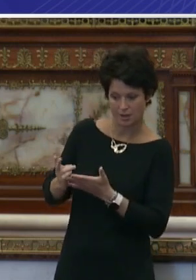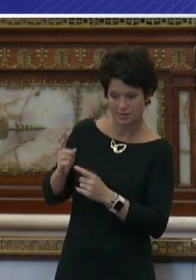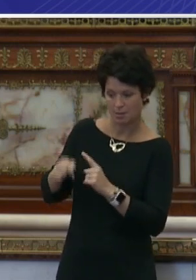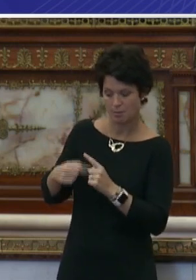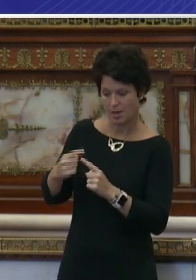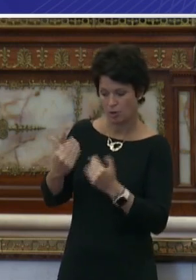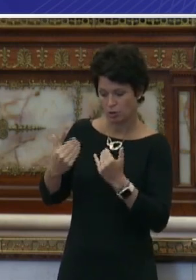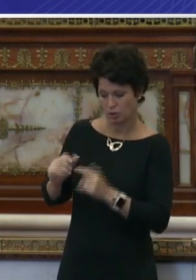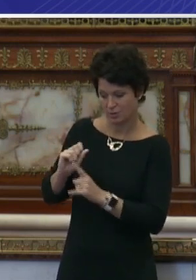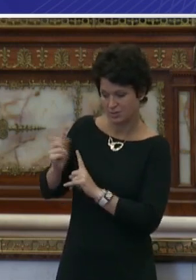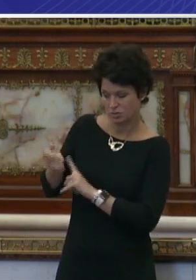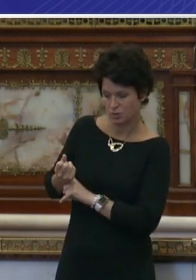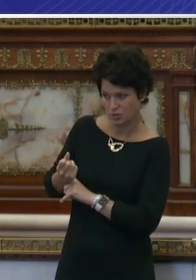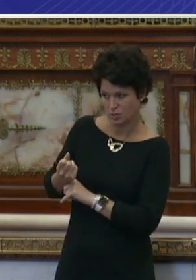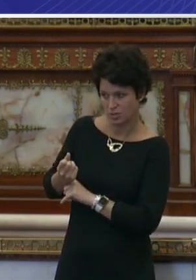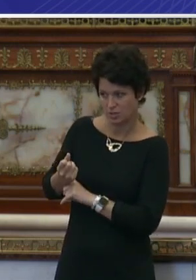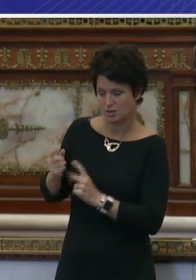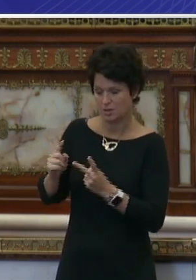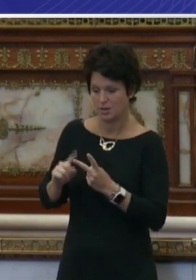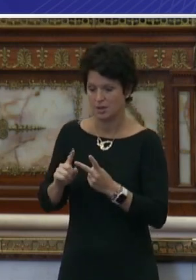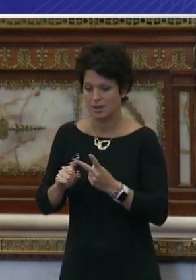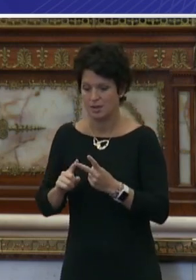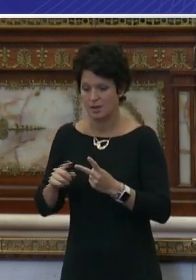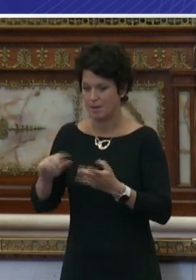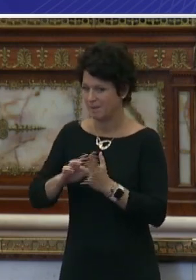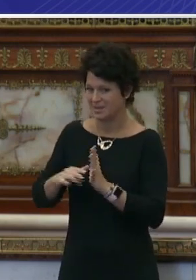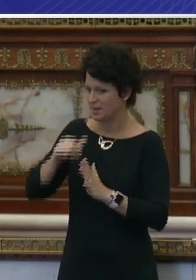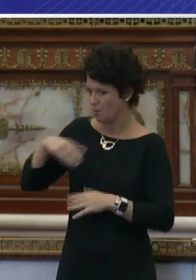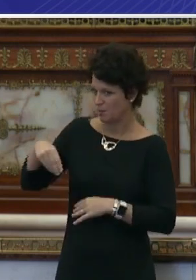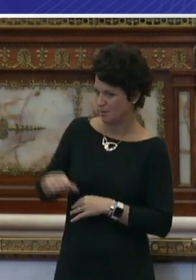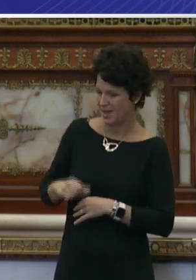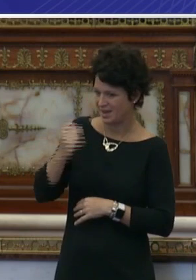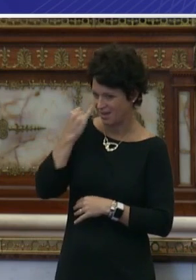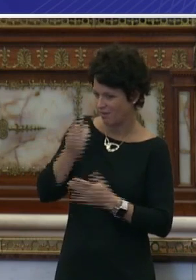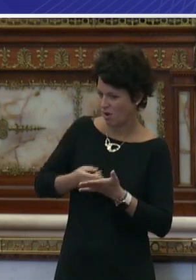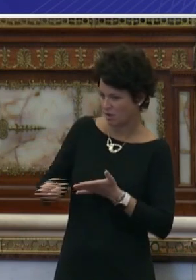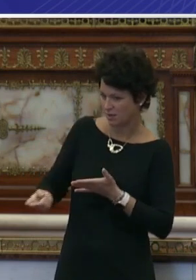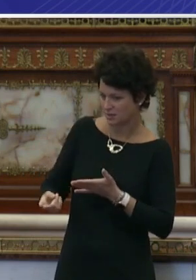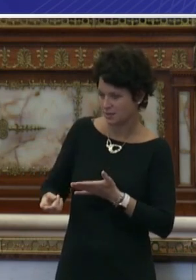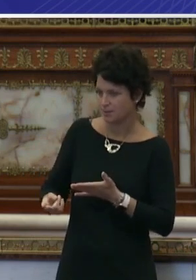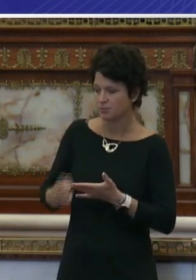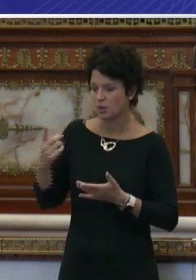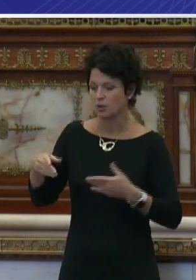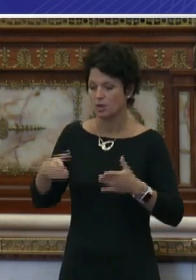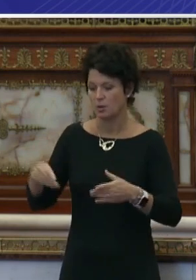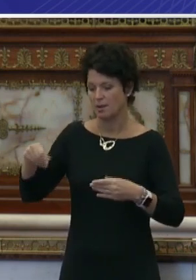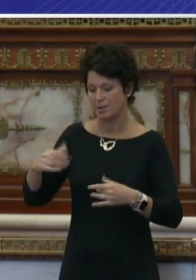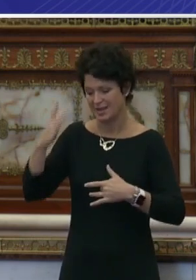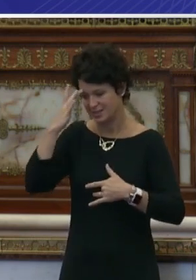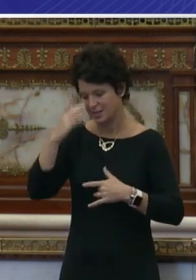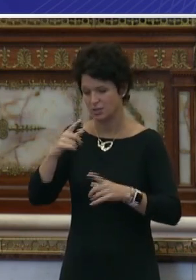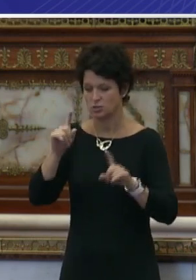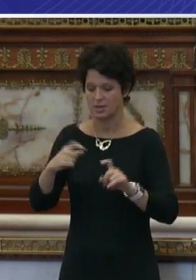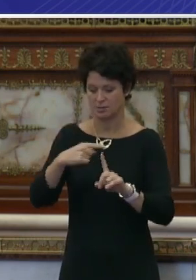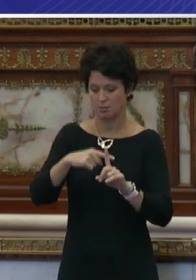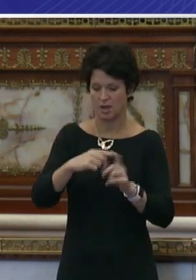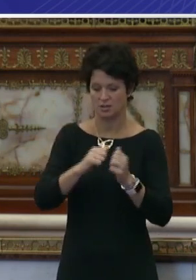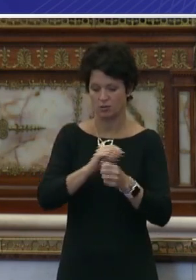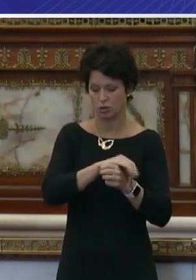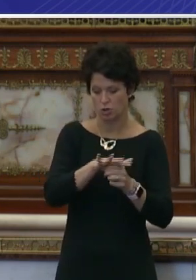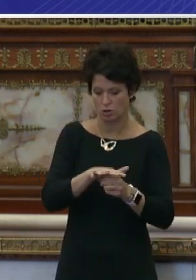current health situation. It means you're not going to be paid for that day. The only way to get paid sick leave is to test positive for COVID-19